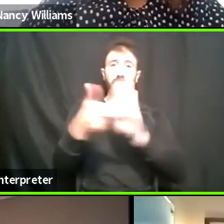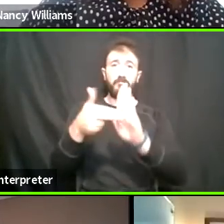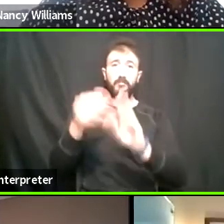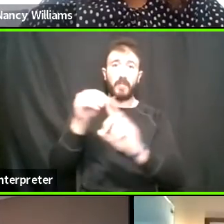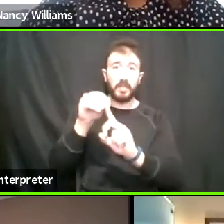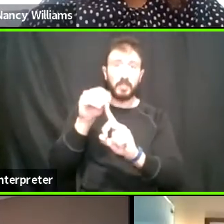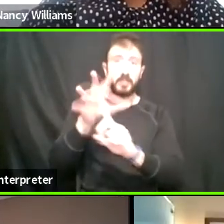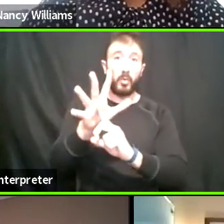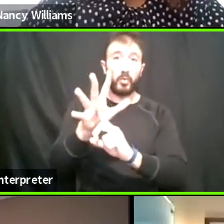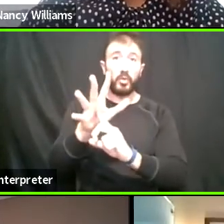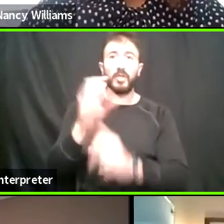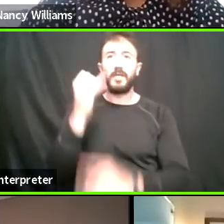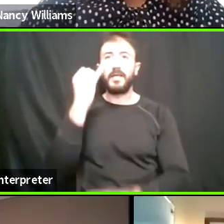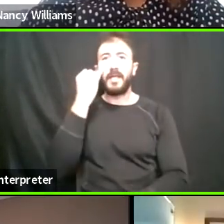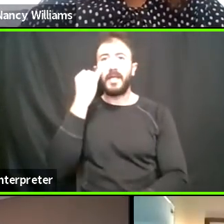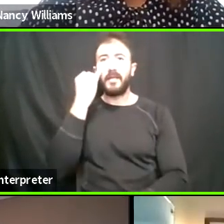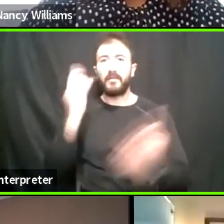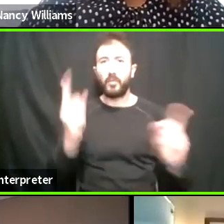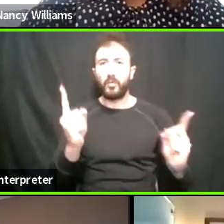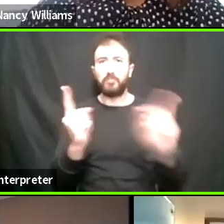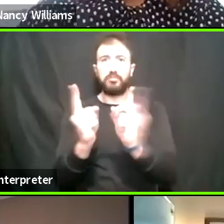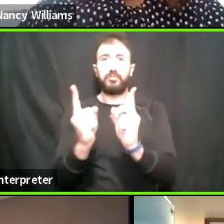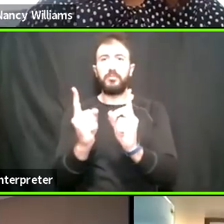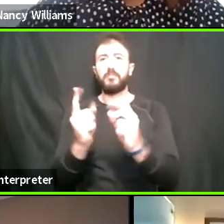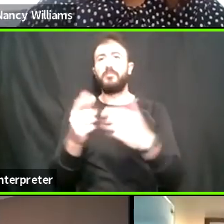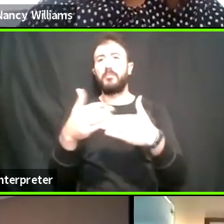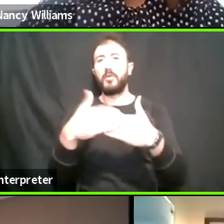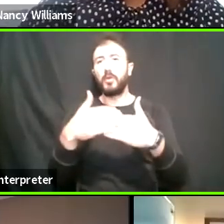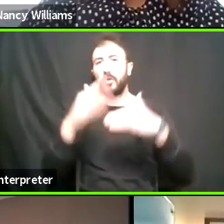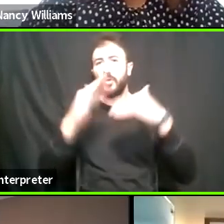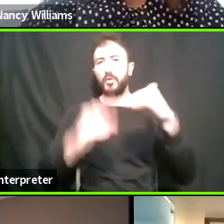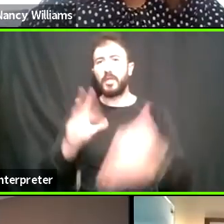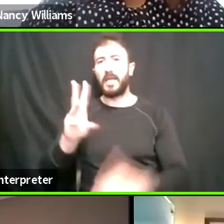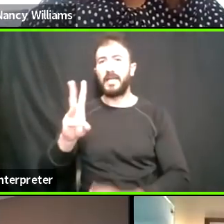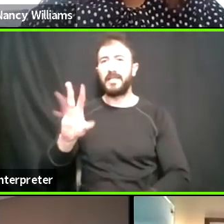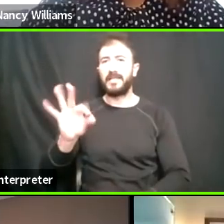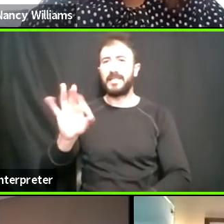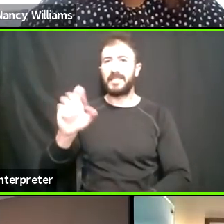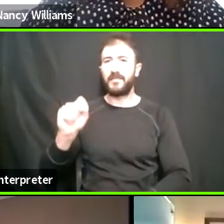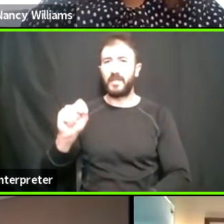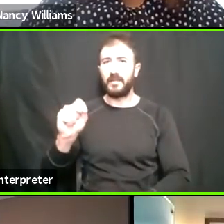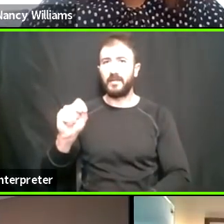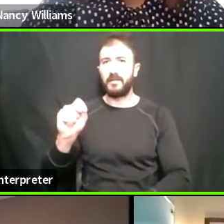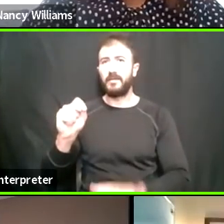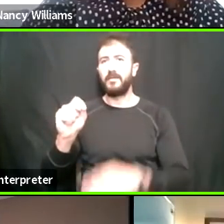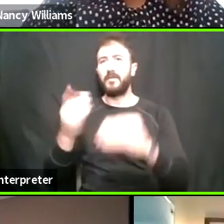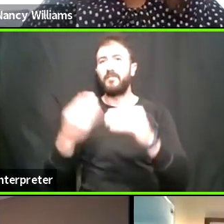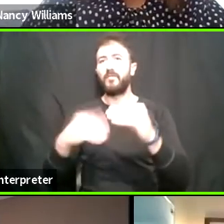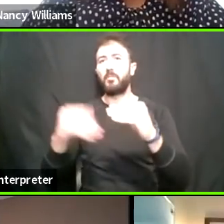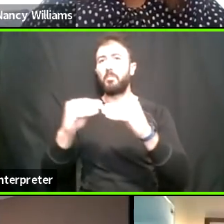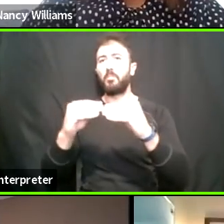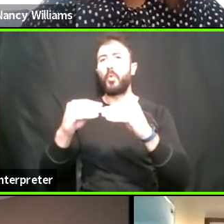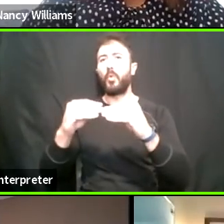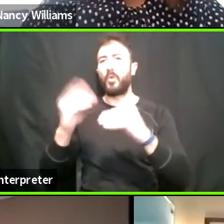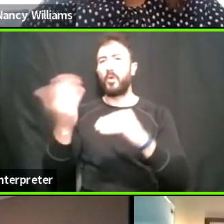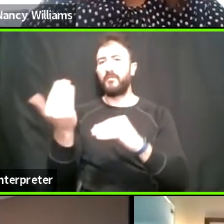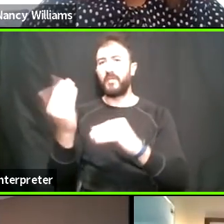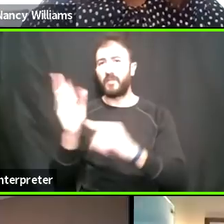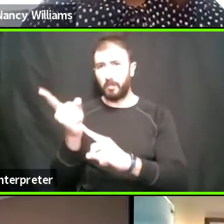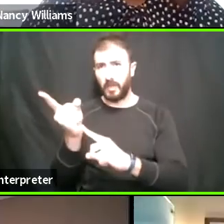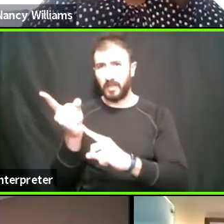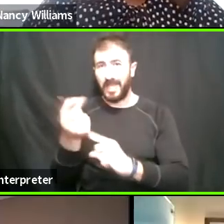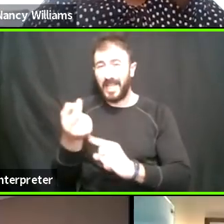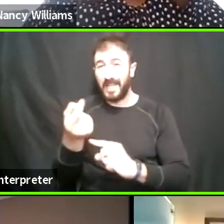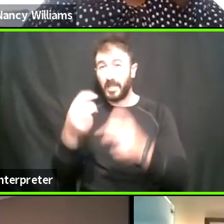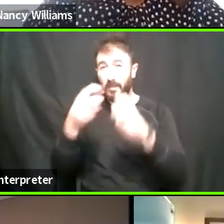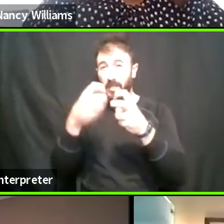sick for 15 minutes or more. And so it's a bit of a puzzle to put that together. At this point in time, with the limited amount of people we